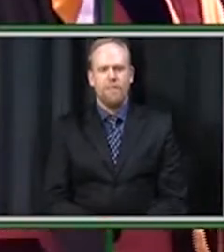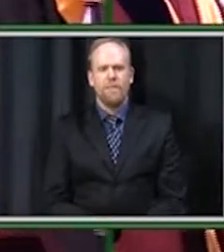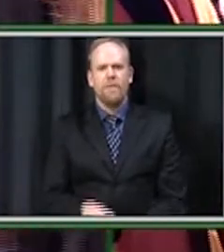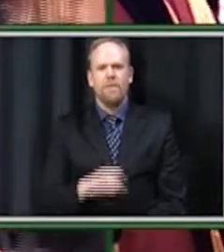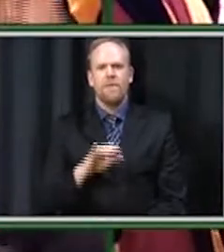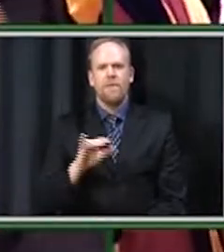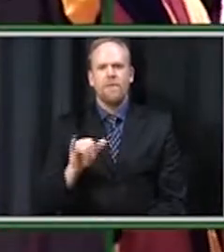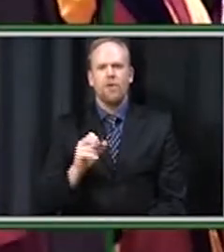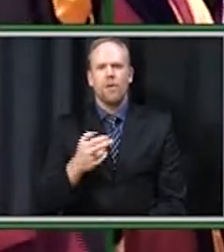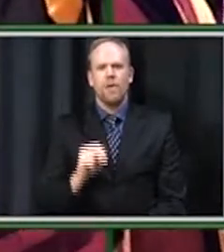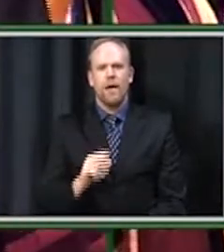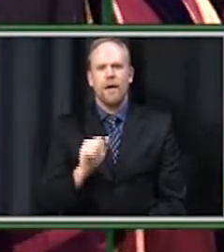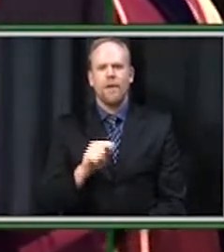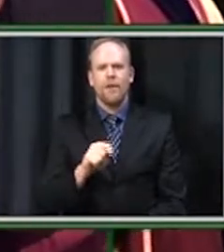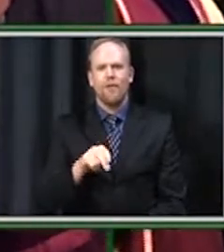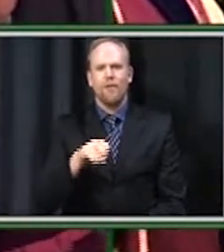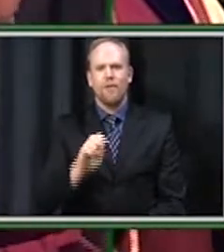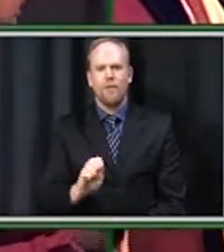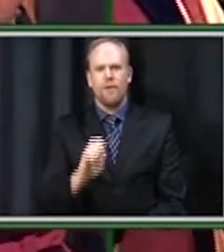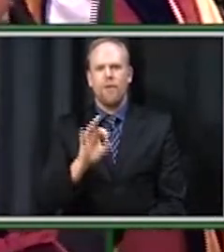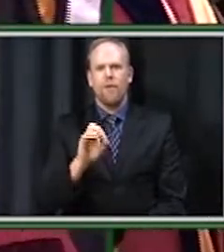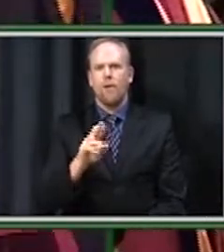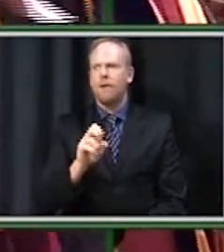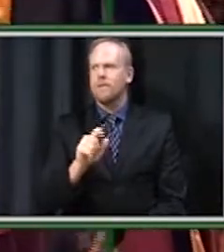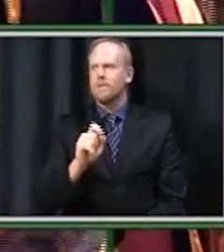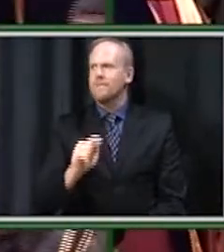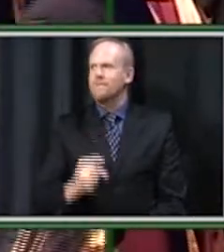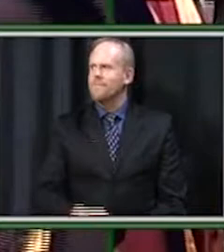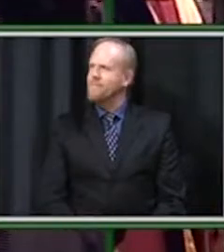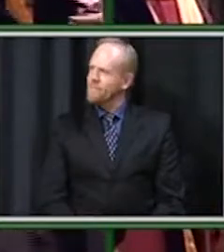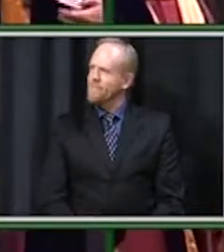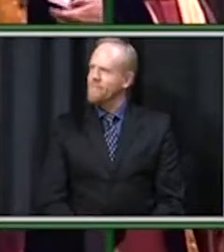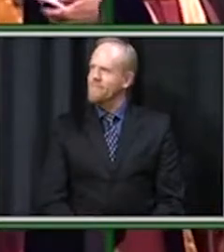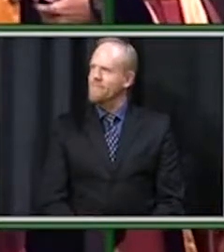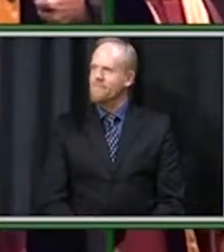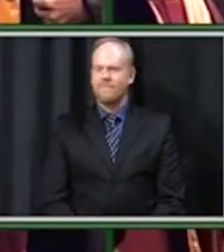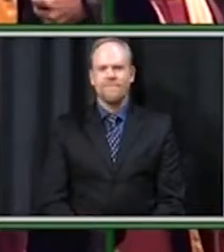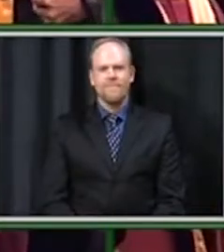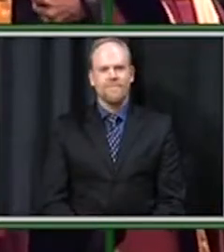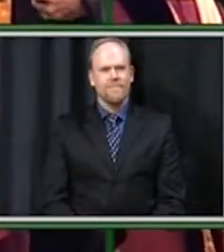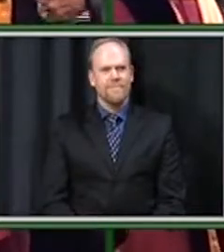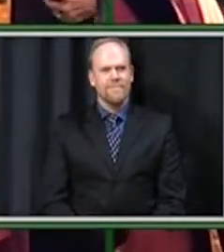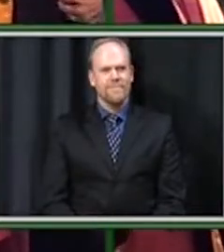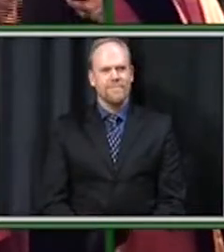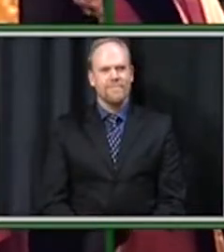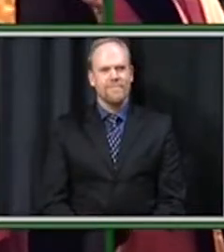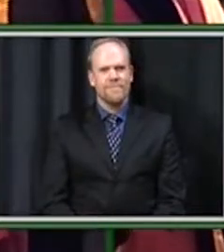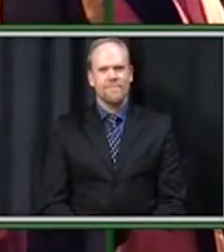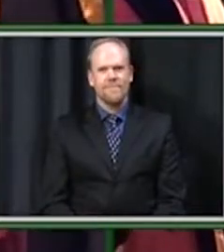Gerald Antone Forrest. Brittany Post.